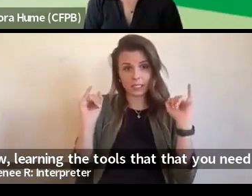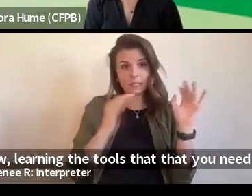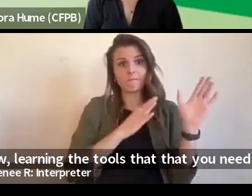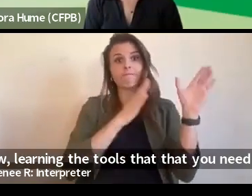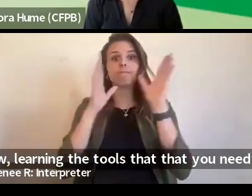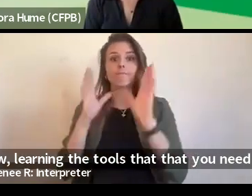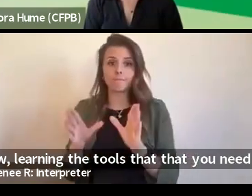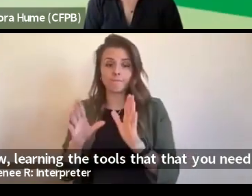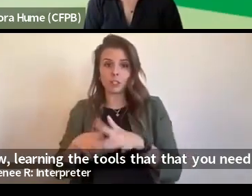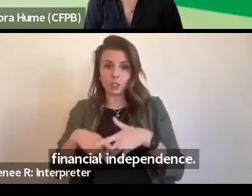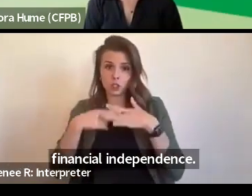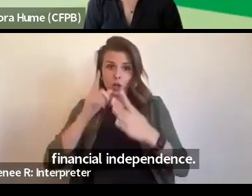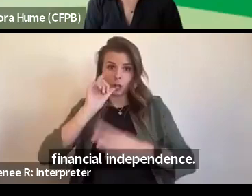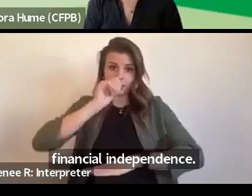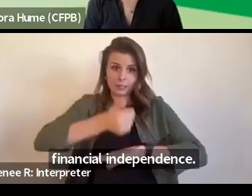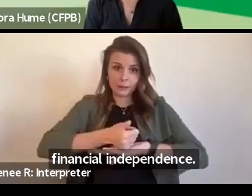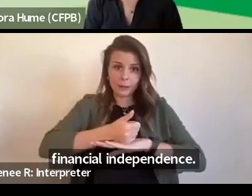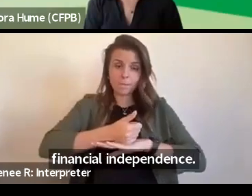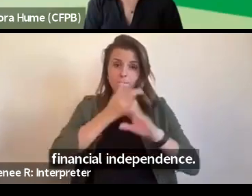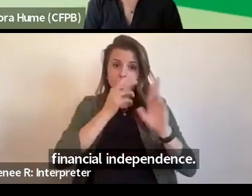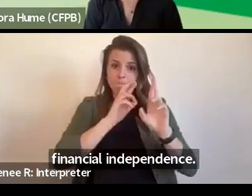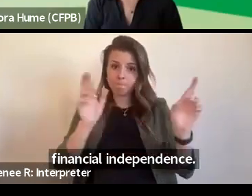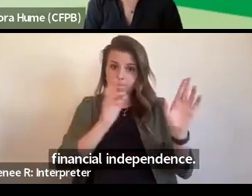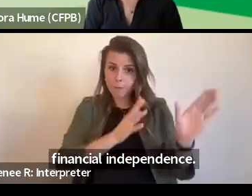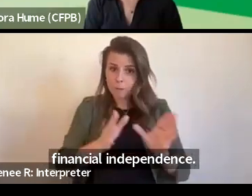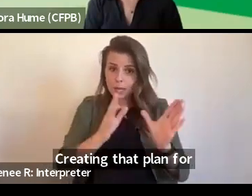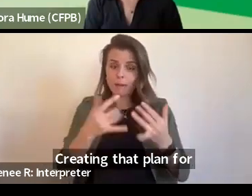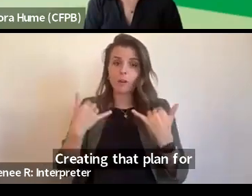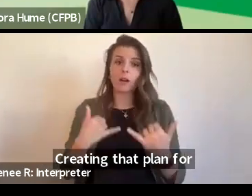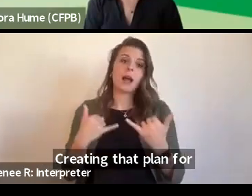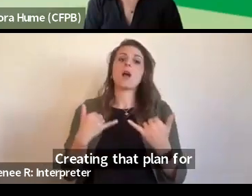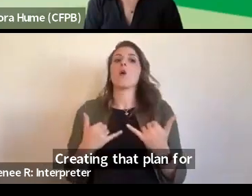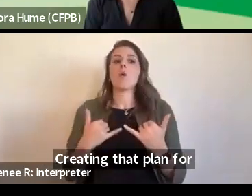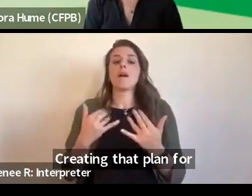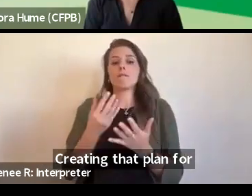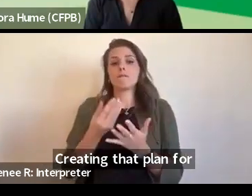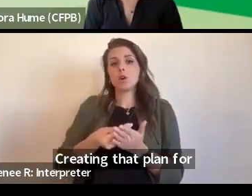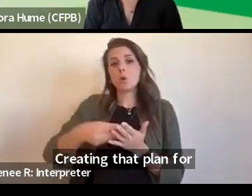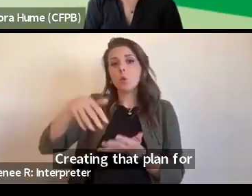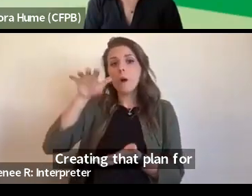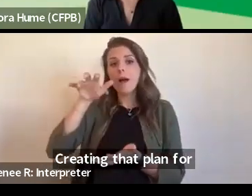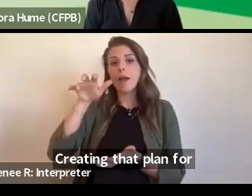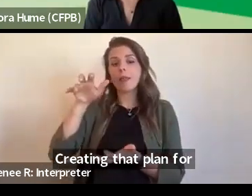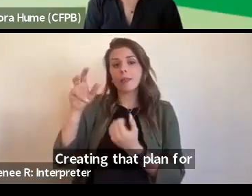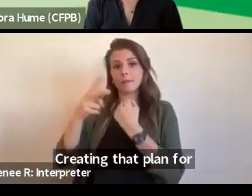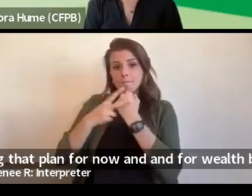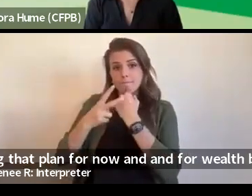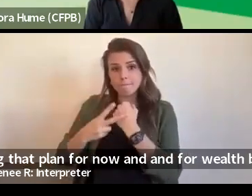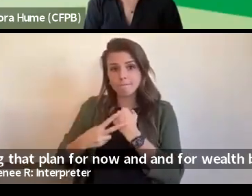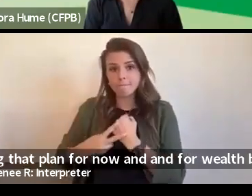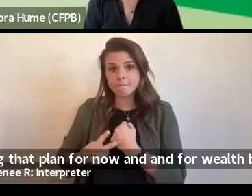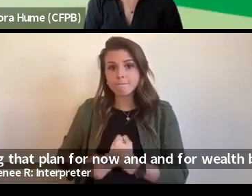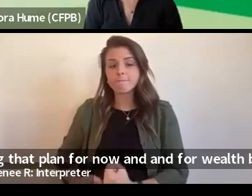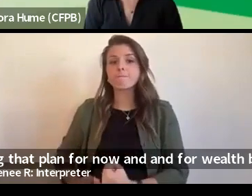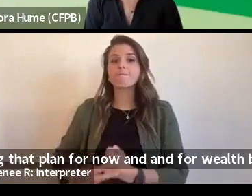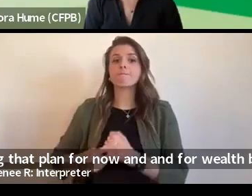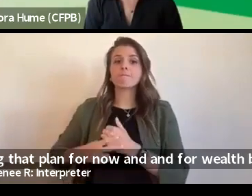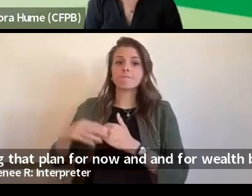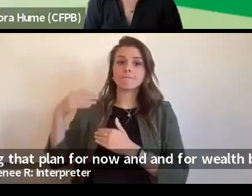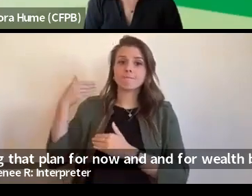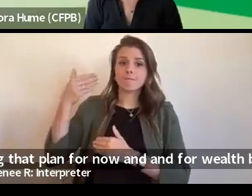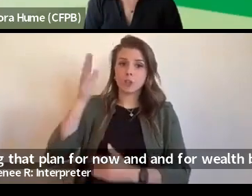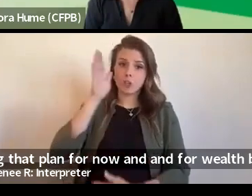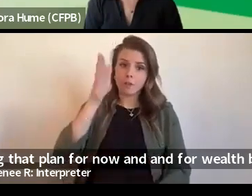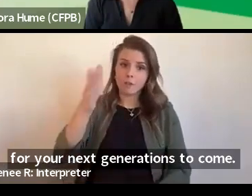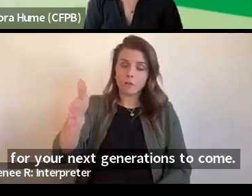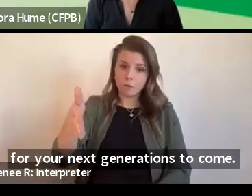creating that plan for now and for wealth building for your next generations to come is